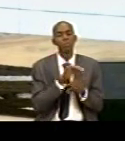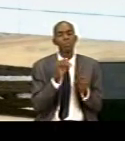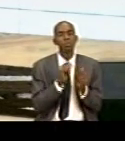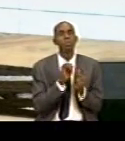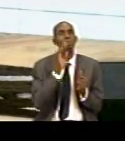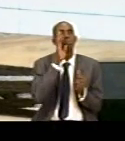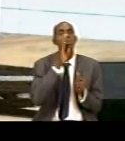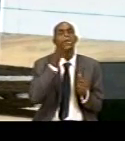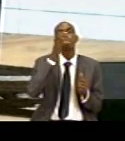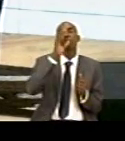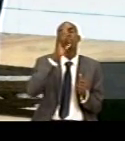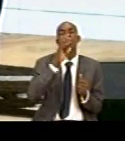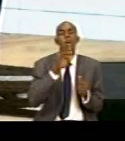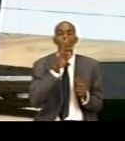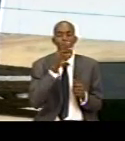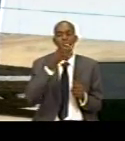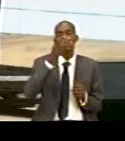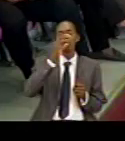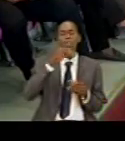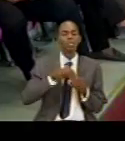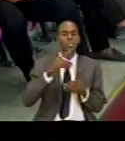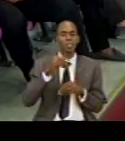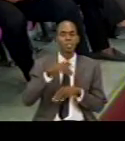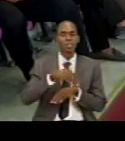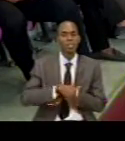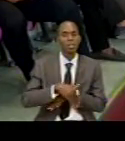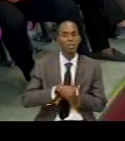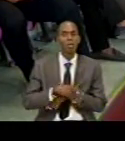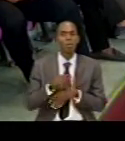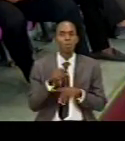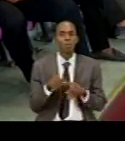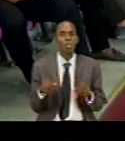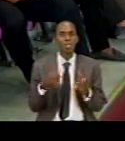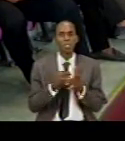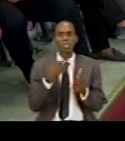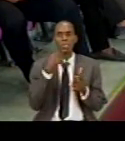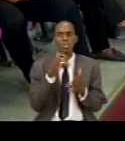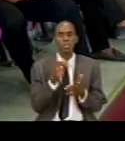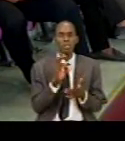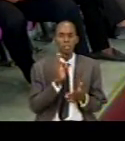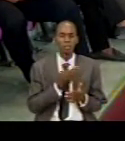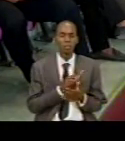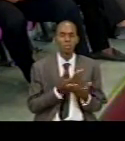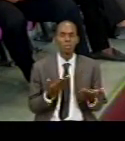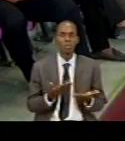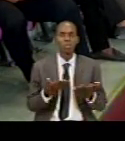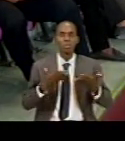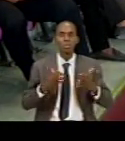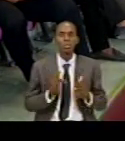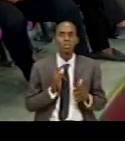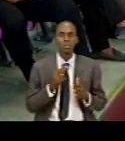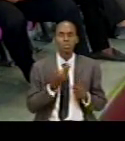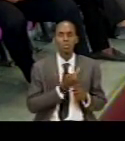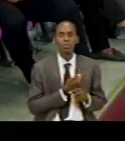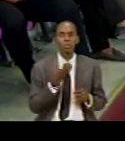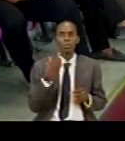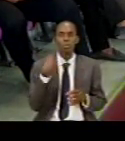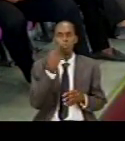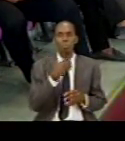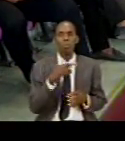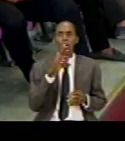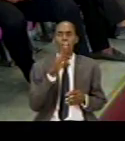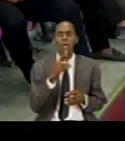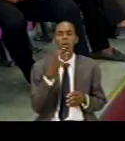drunken in the night. Verse 8, it says, but let us who are of the day